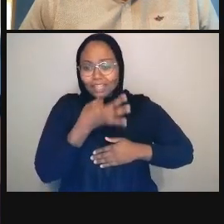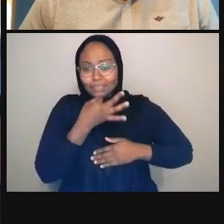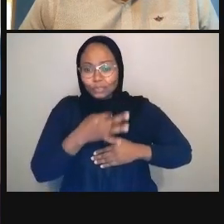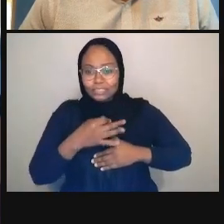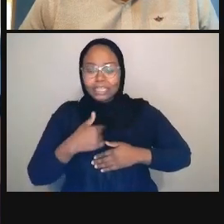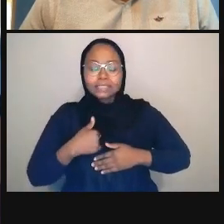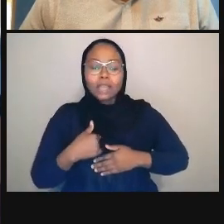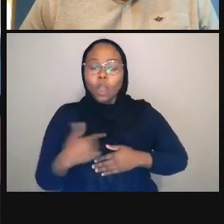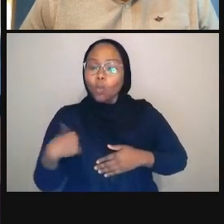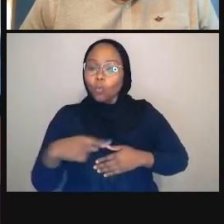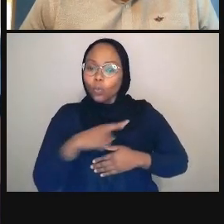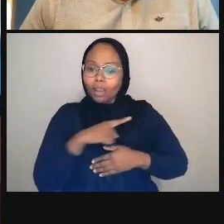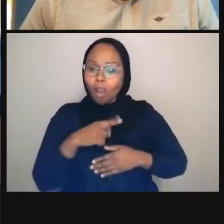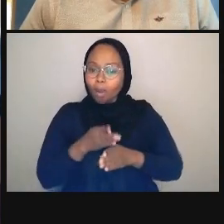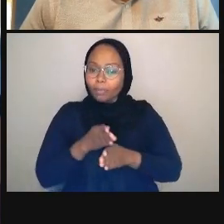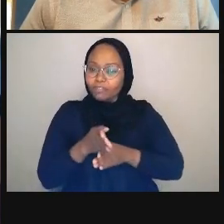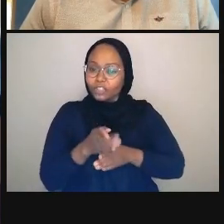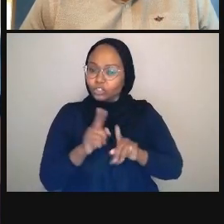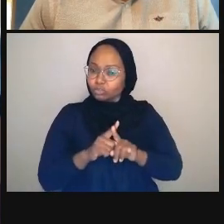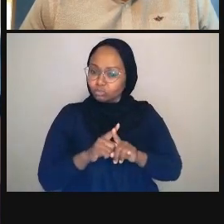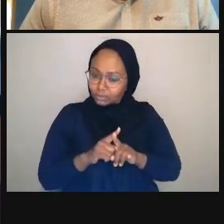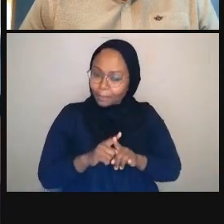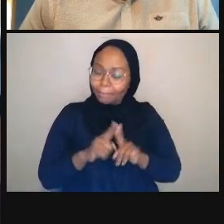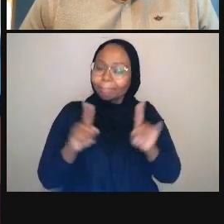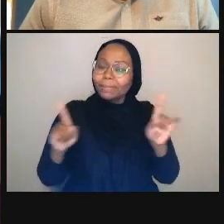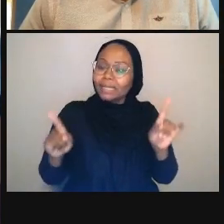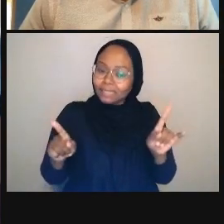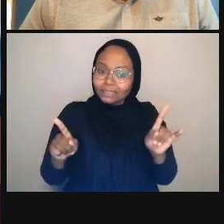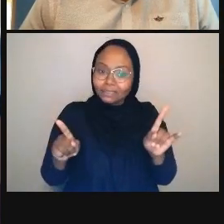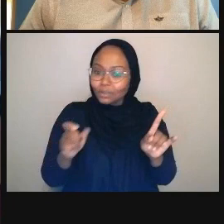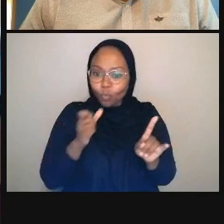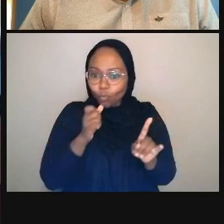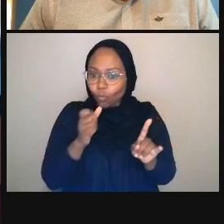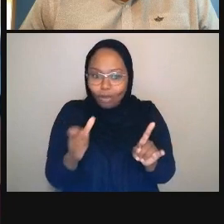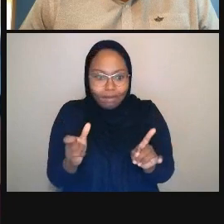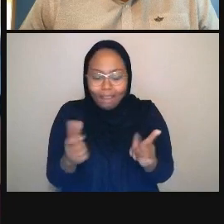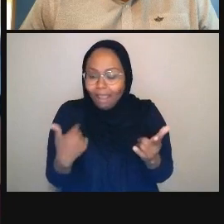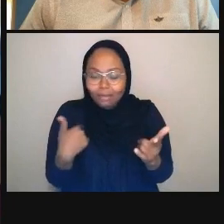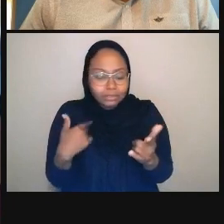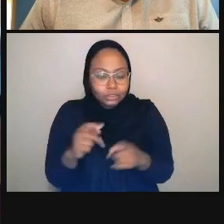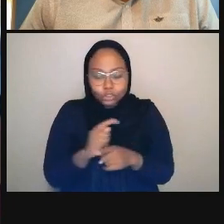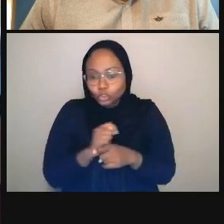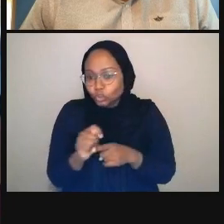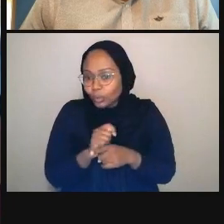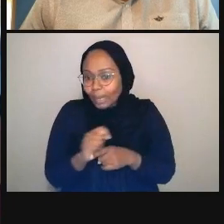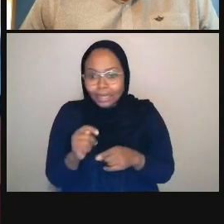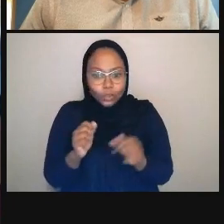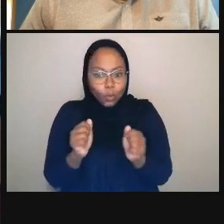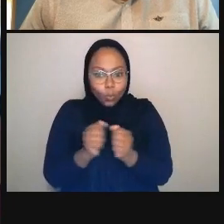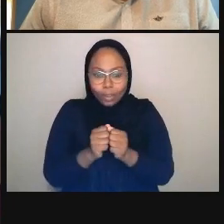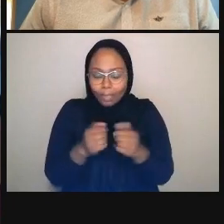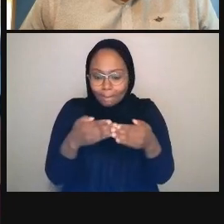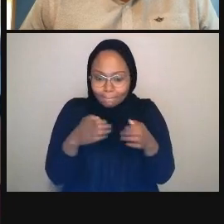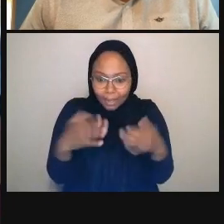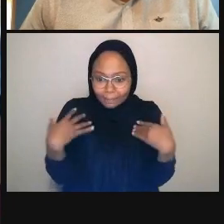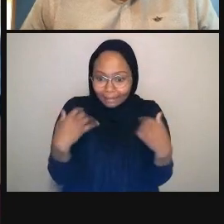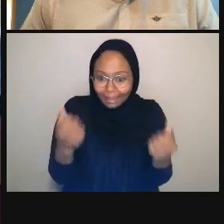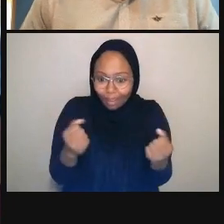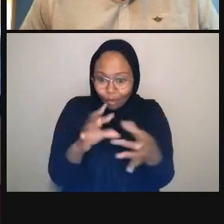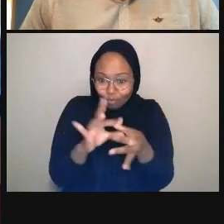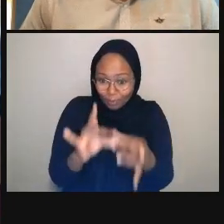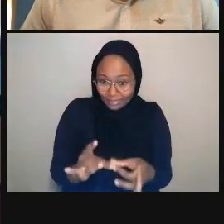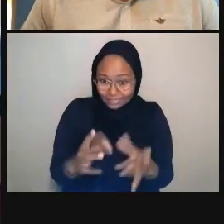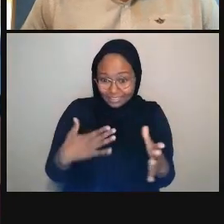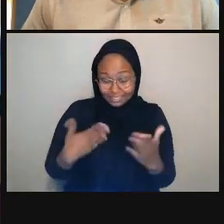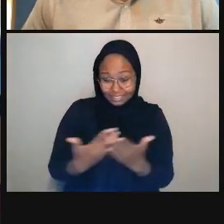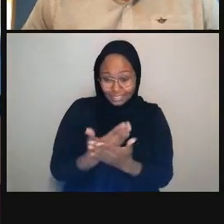we are professionals, but at the end of the day, we are not well trained in public health messaging and community advocacy. This is becoming a new thing